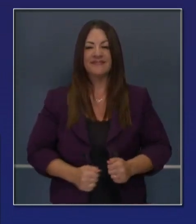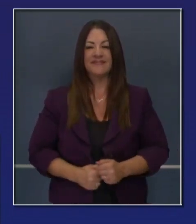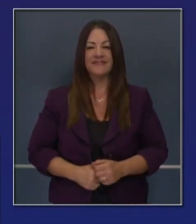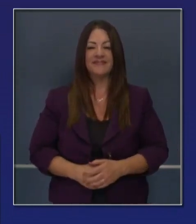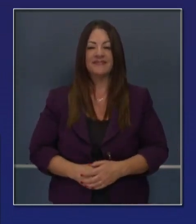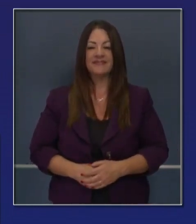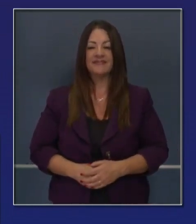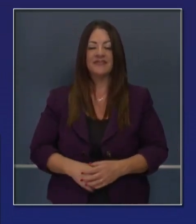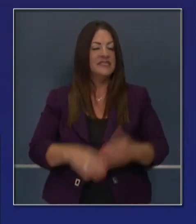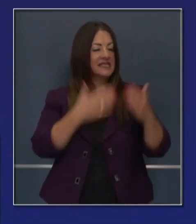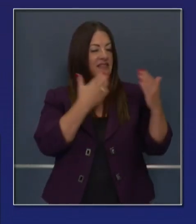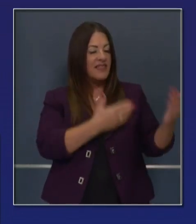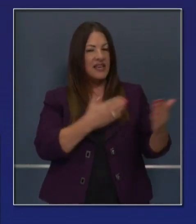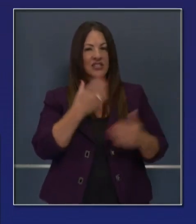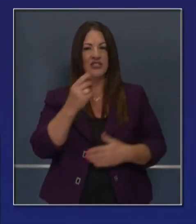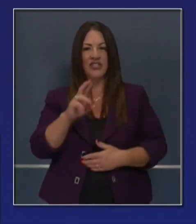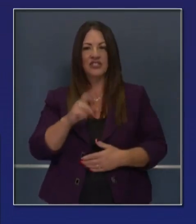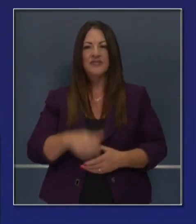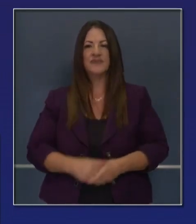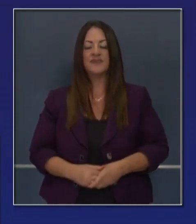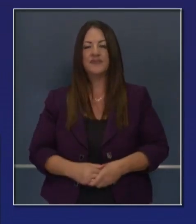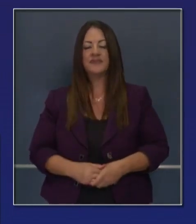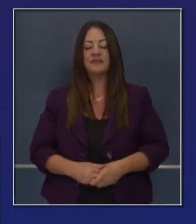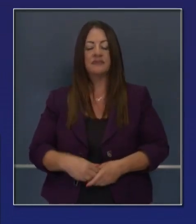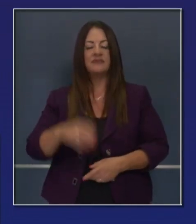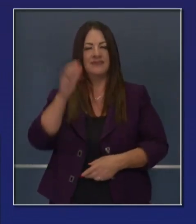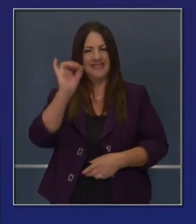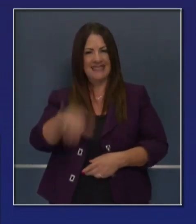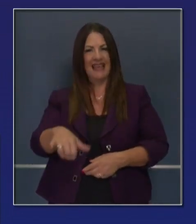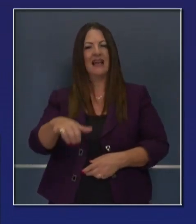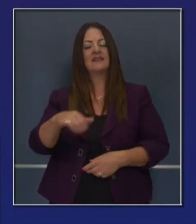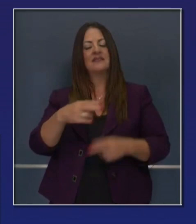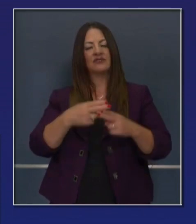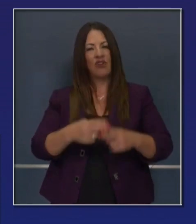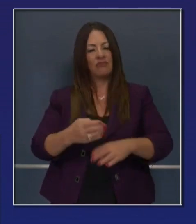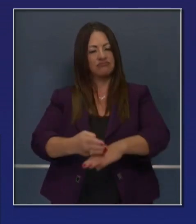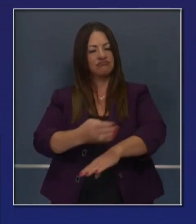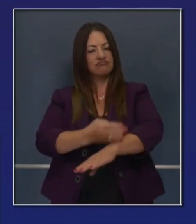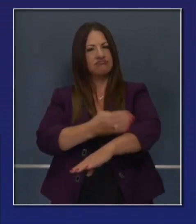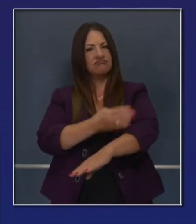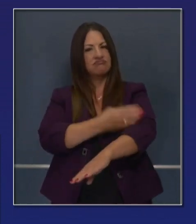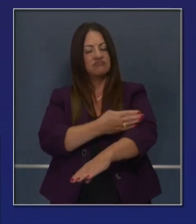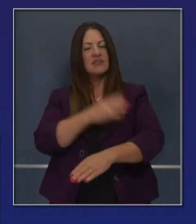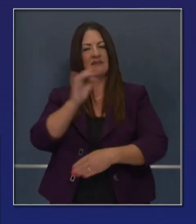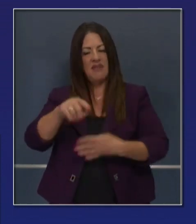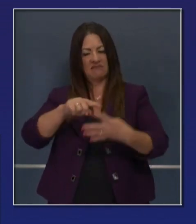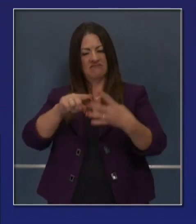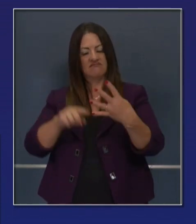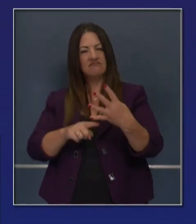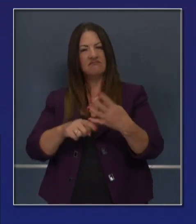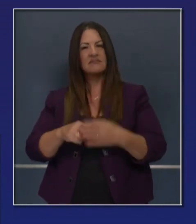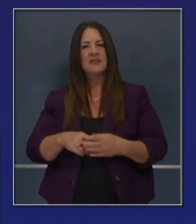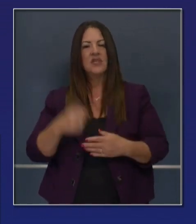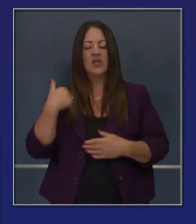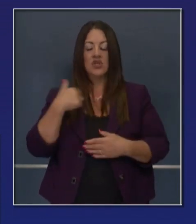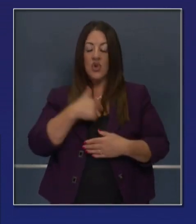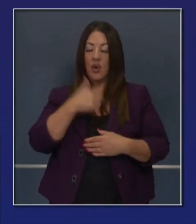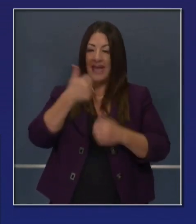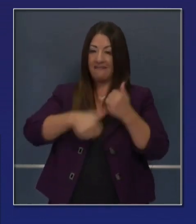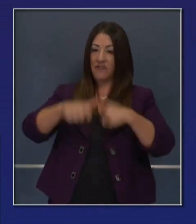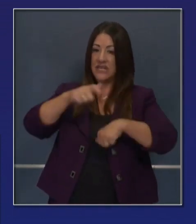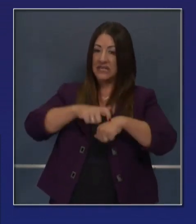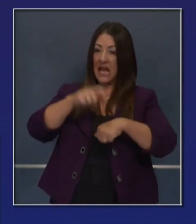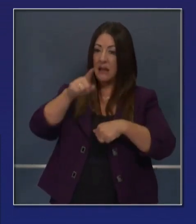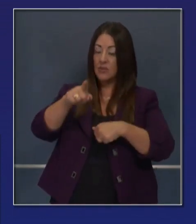Thank you, Dr. Galley. So progress as it relates to modifying our stay-at-home orders, our industry